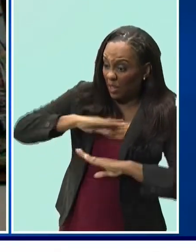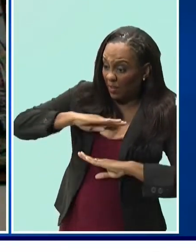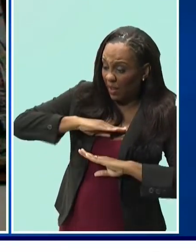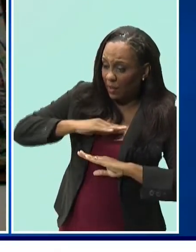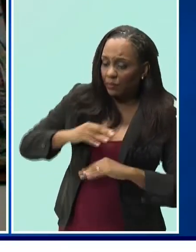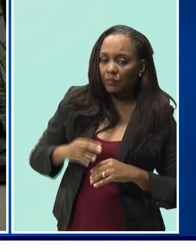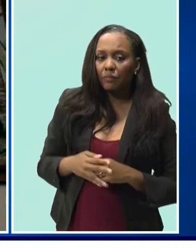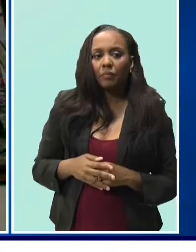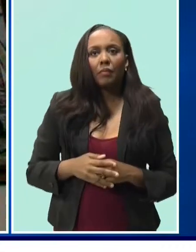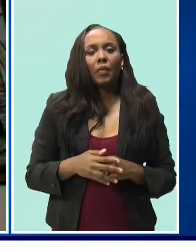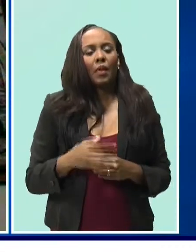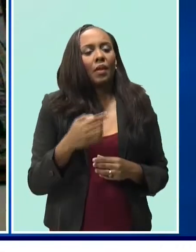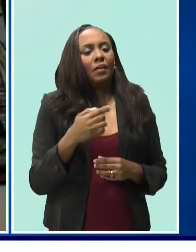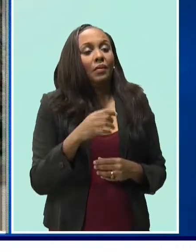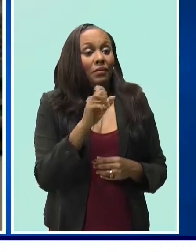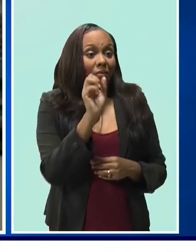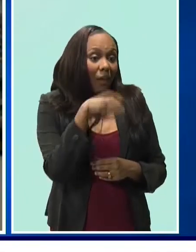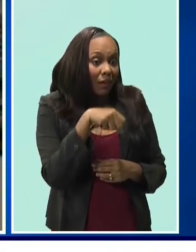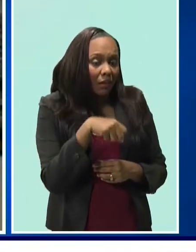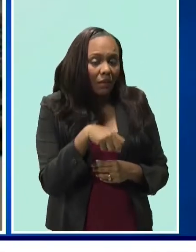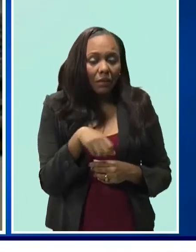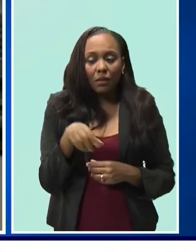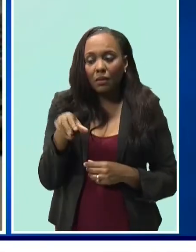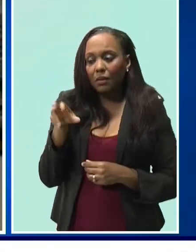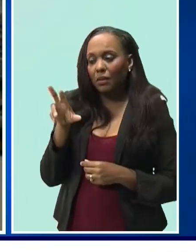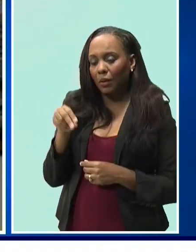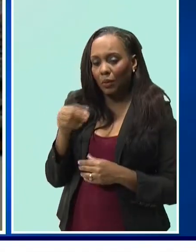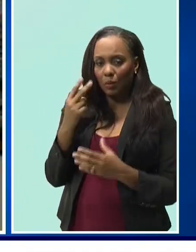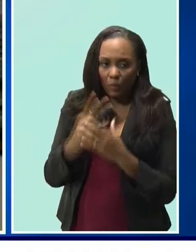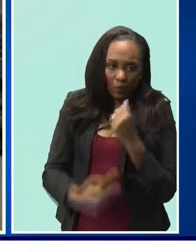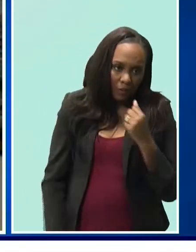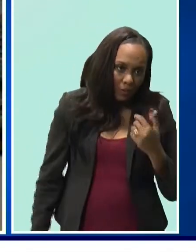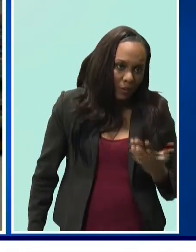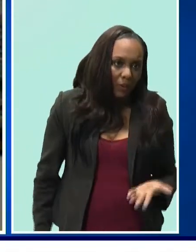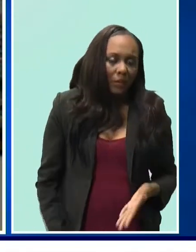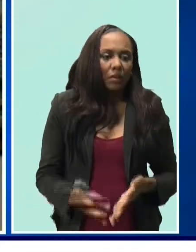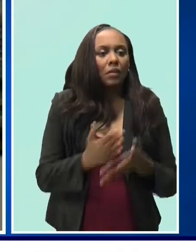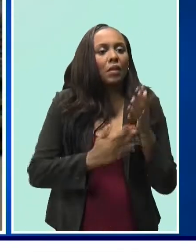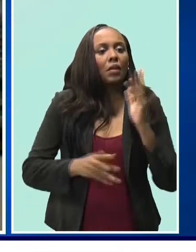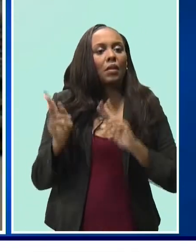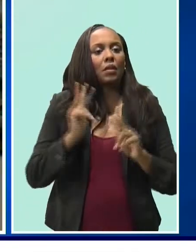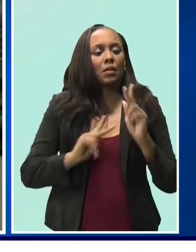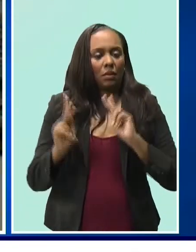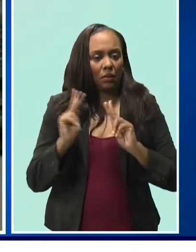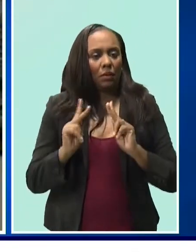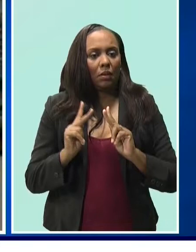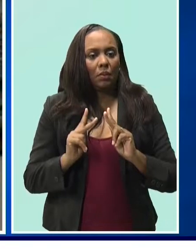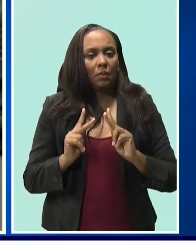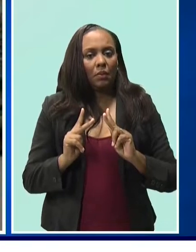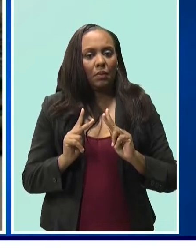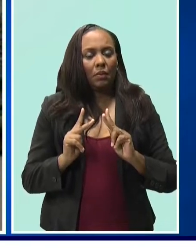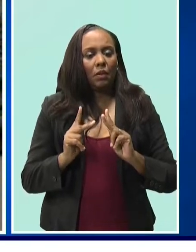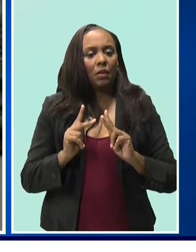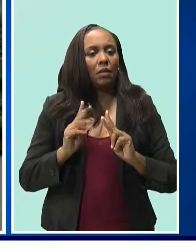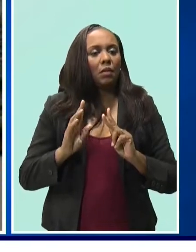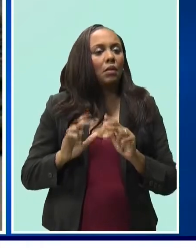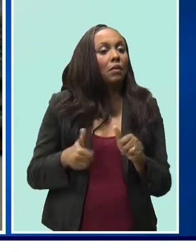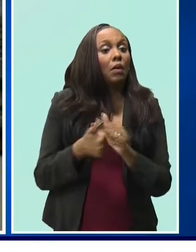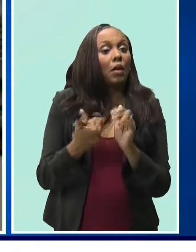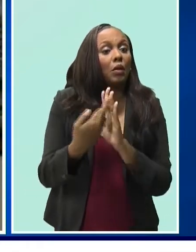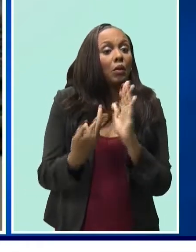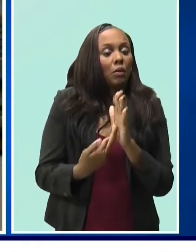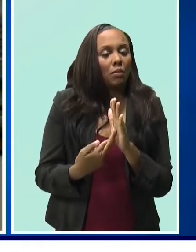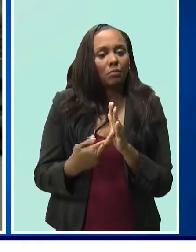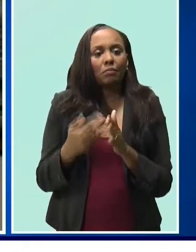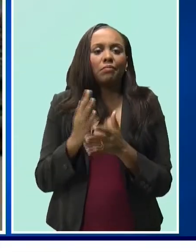So I have to say yes and no, because we have seen a degree of compliance that we've seen in our population over the past